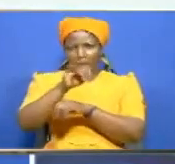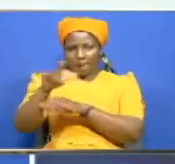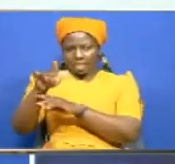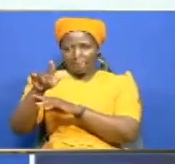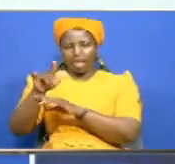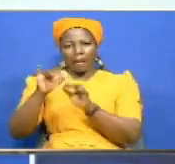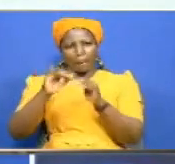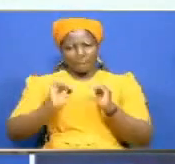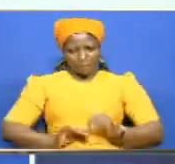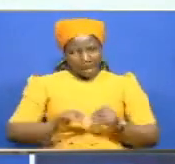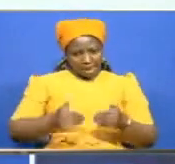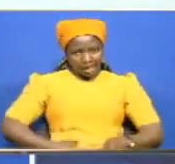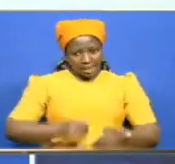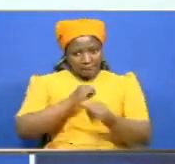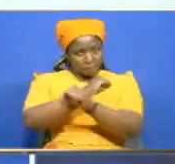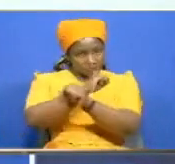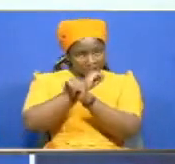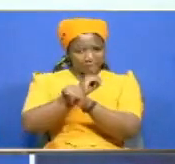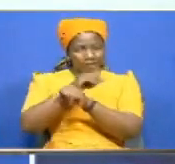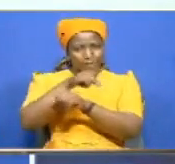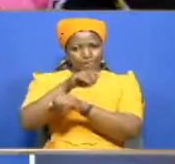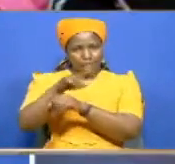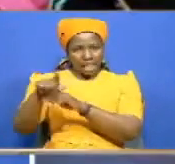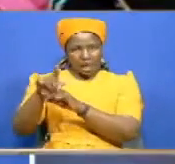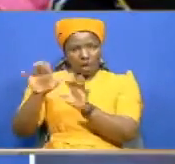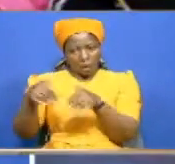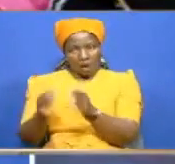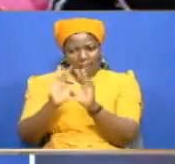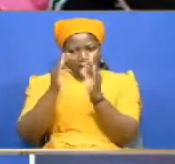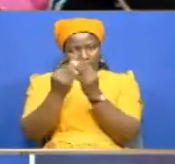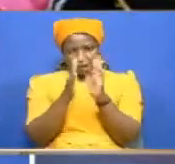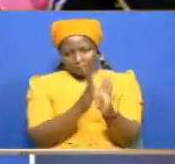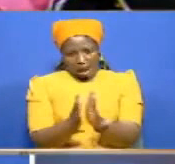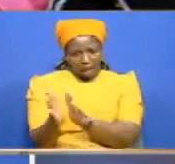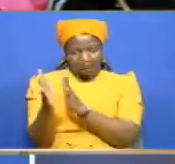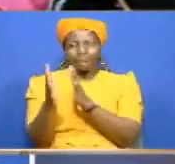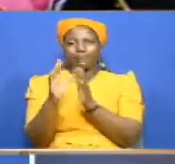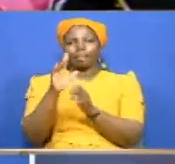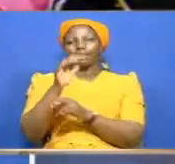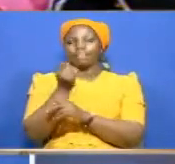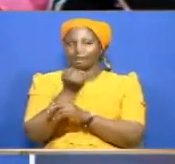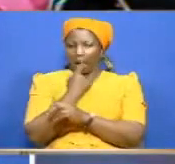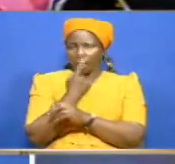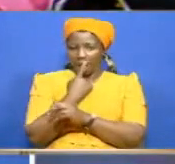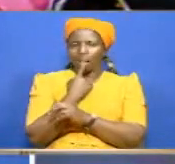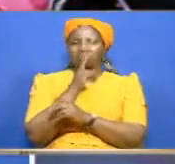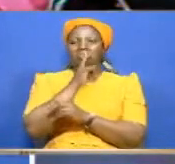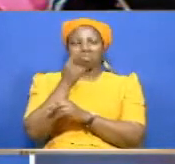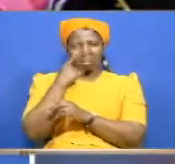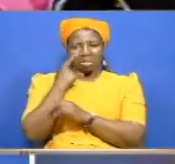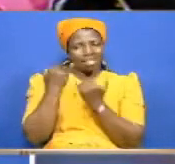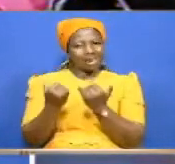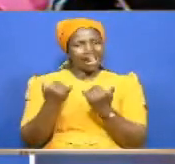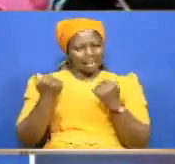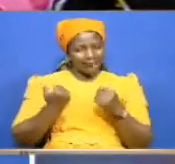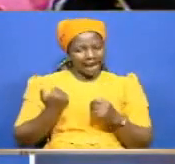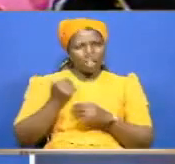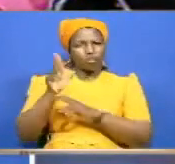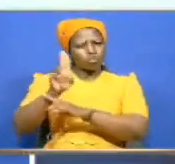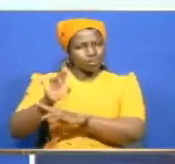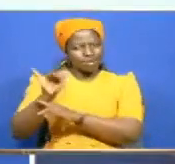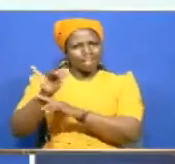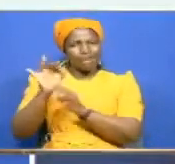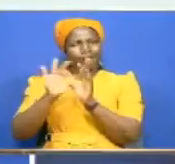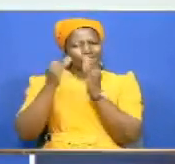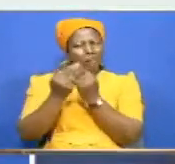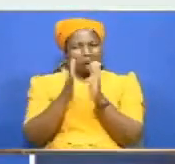school, mm-hmm. using those pills to prevent pregnancy. So we encourage them not to use pills at that